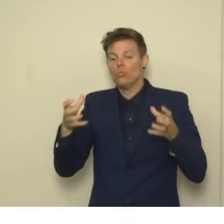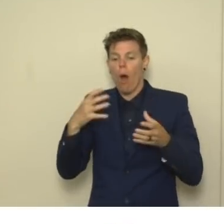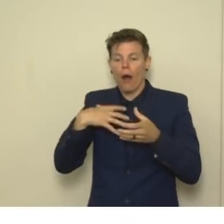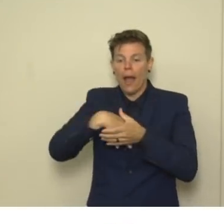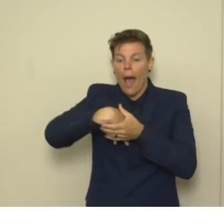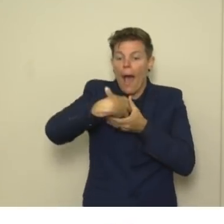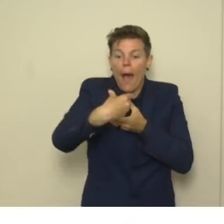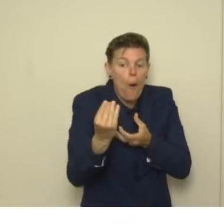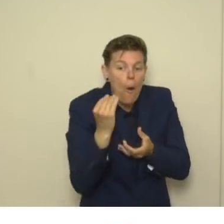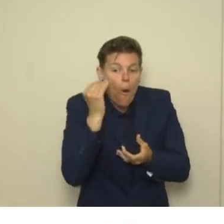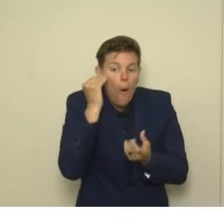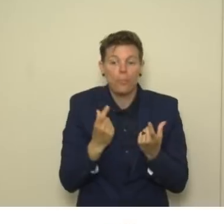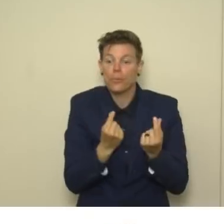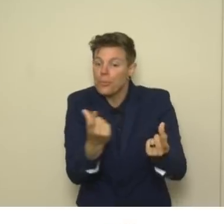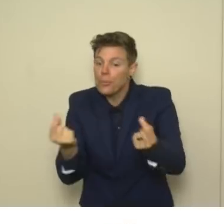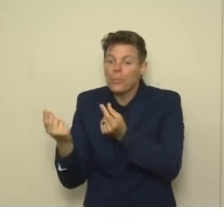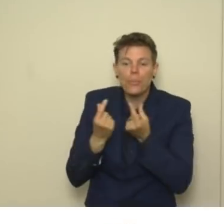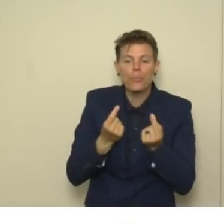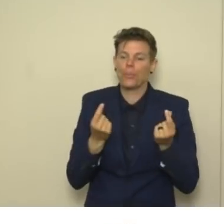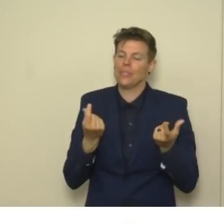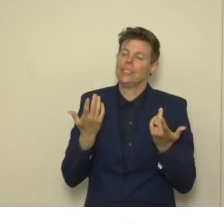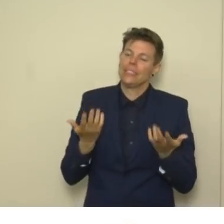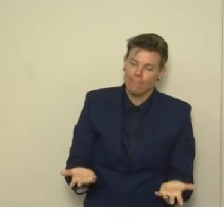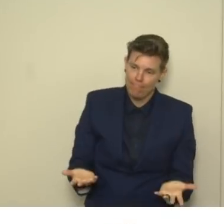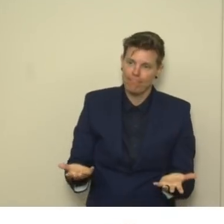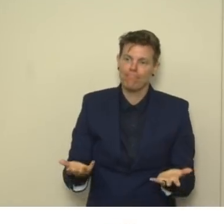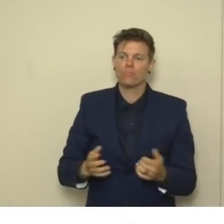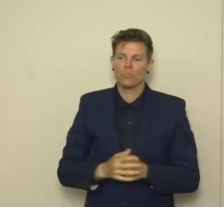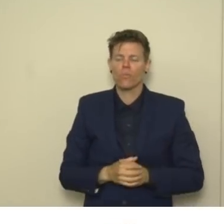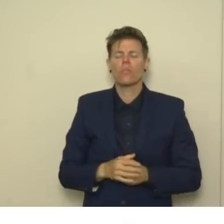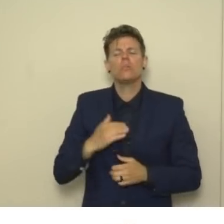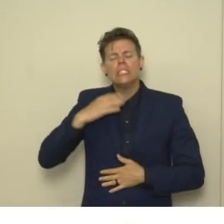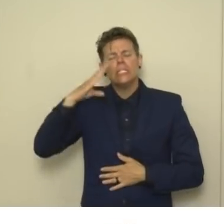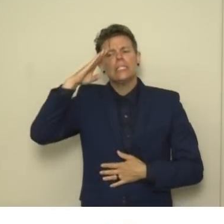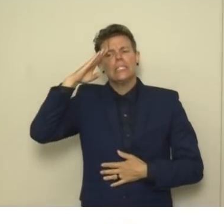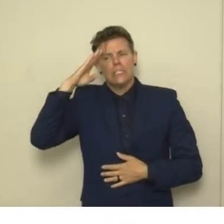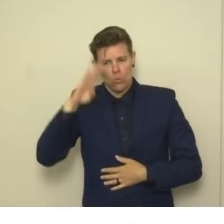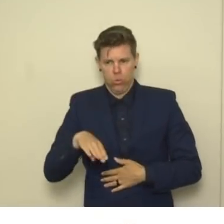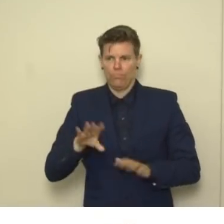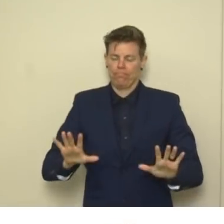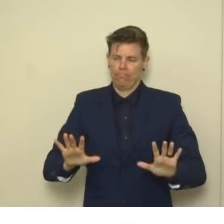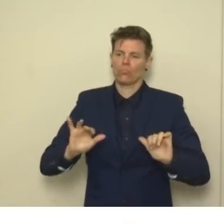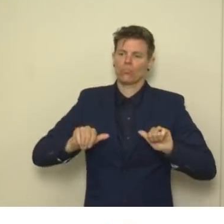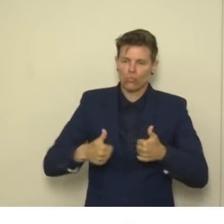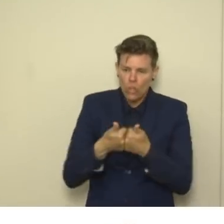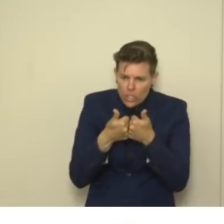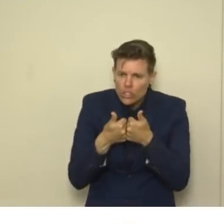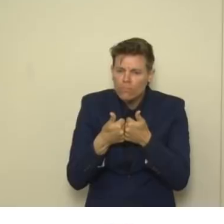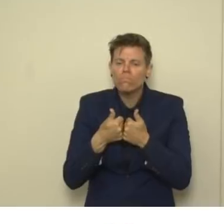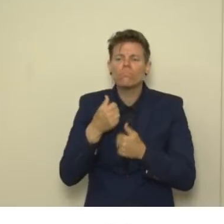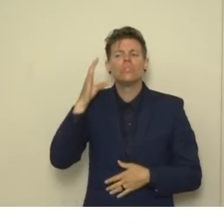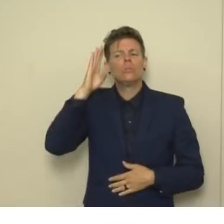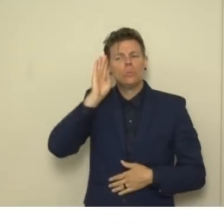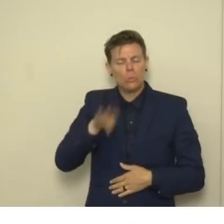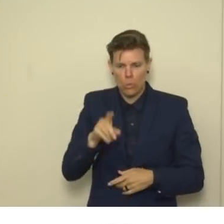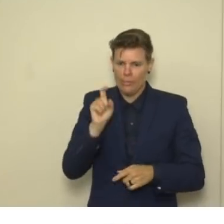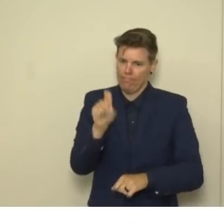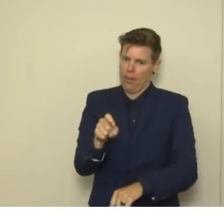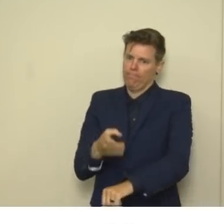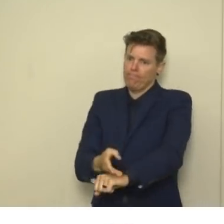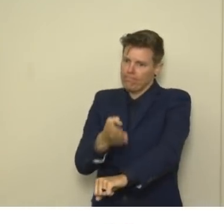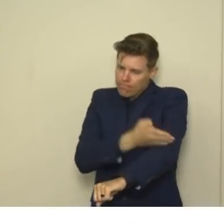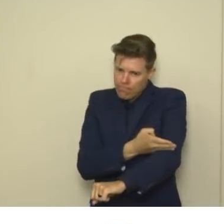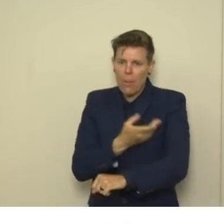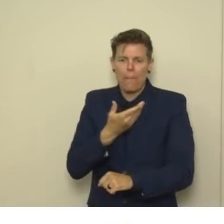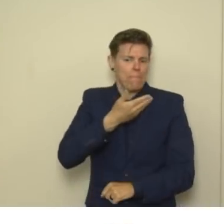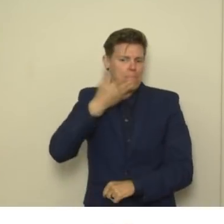don't want to candy coat this. We know that there are challenges and that we need to do a better job. So I'm committed to that, made it very clear to our